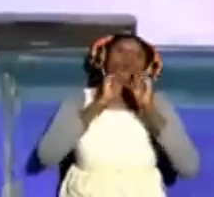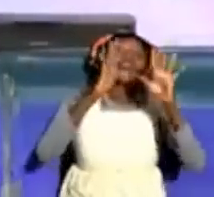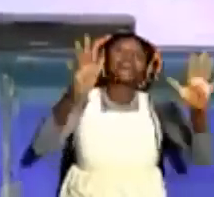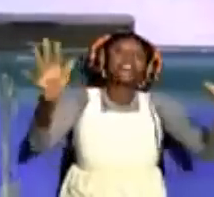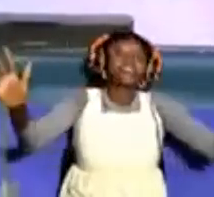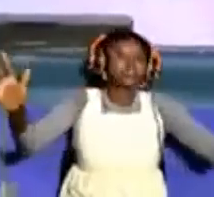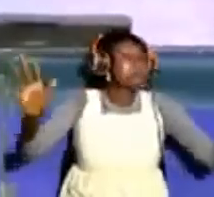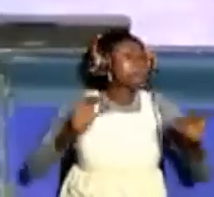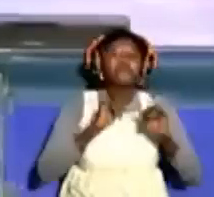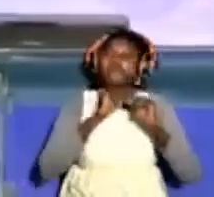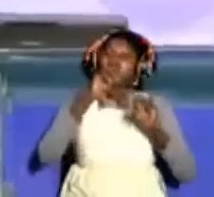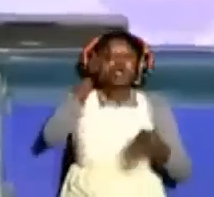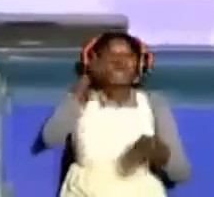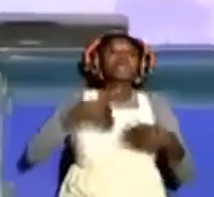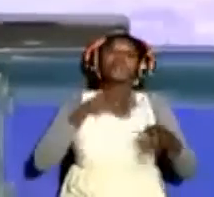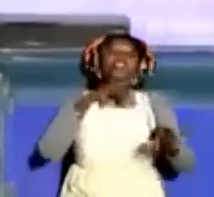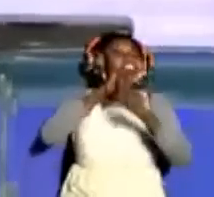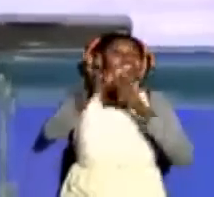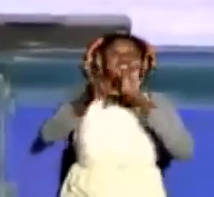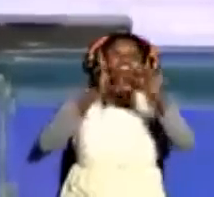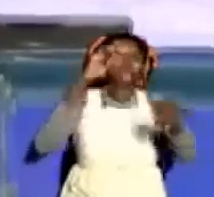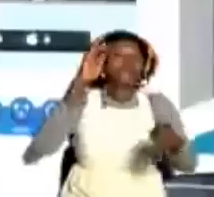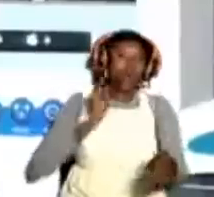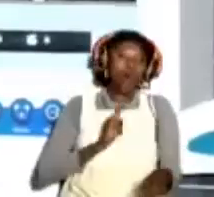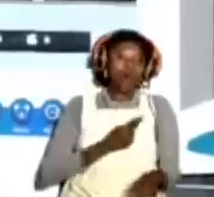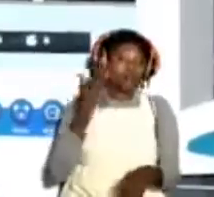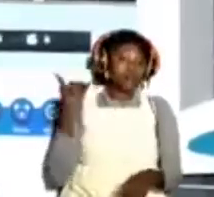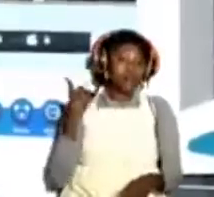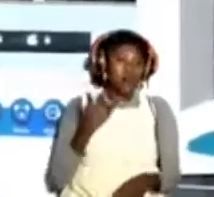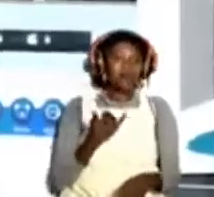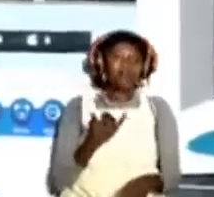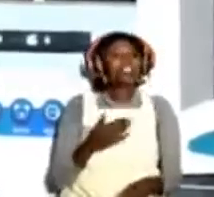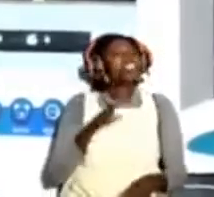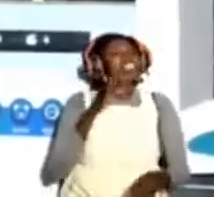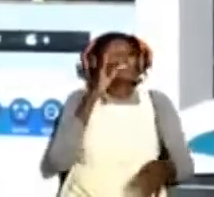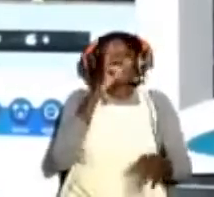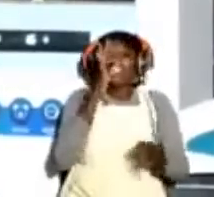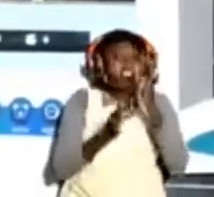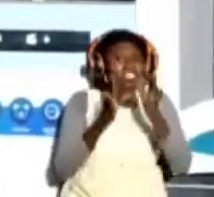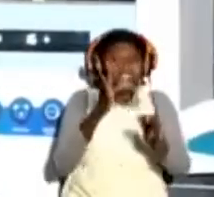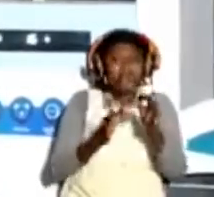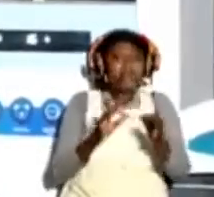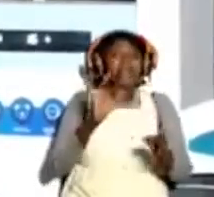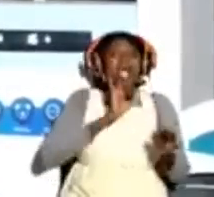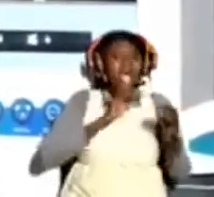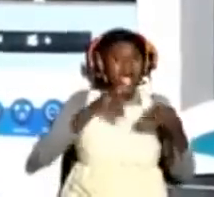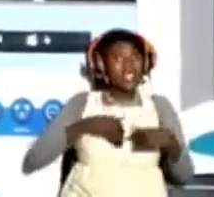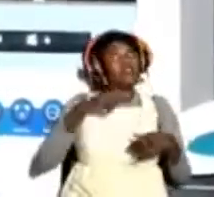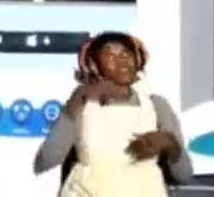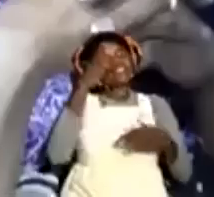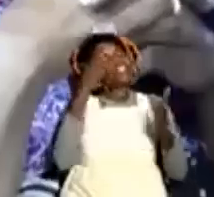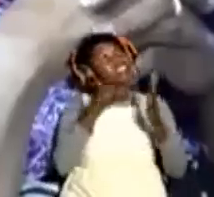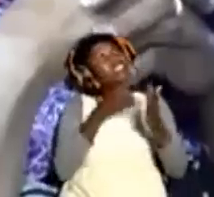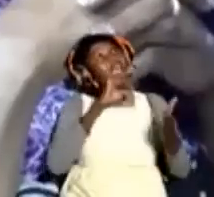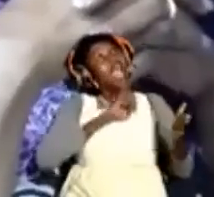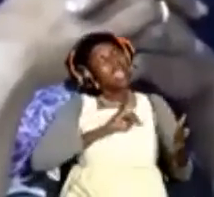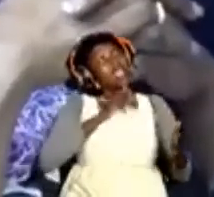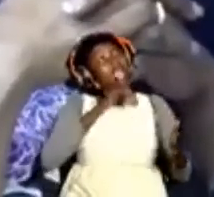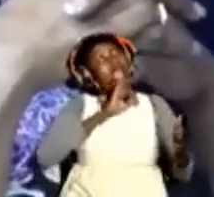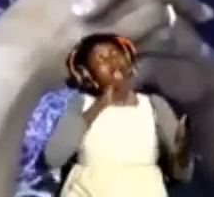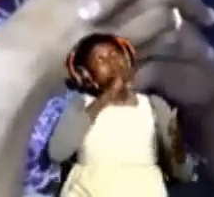you have not defrauded us." He said, "Father, if what I've said is true and I'm your